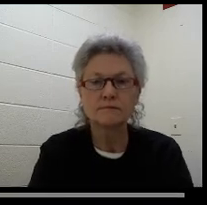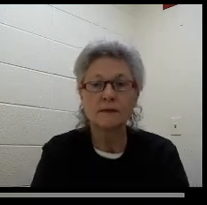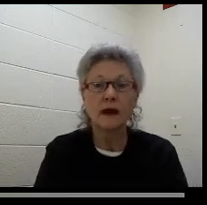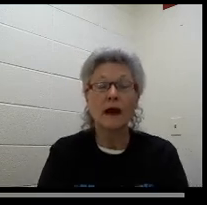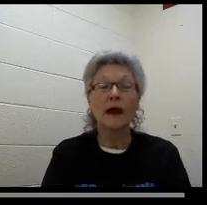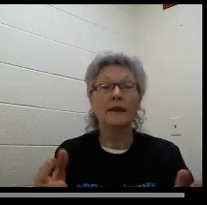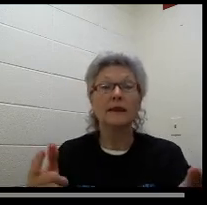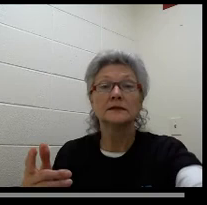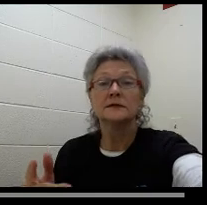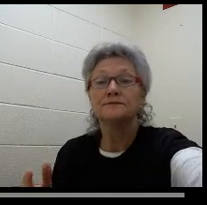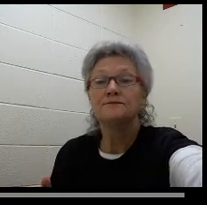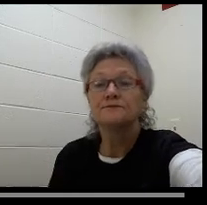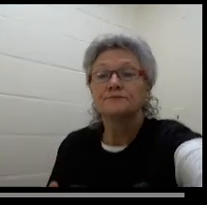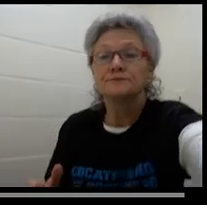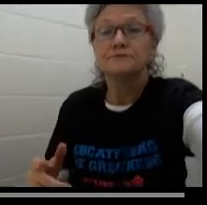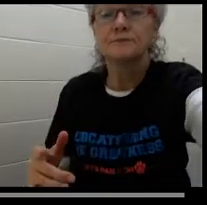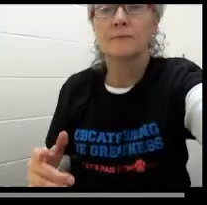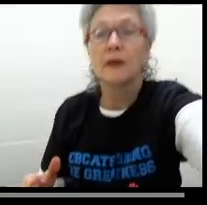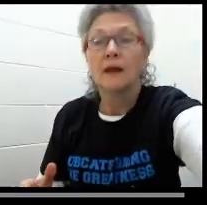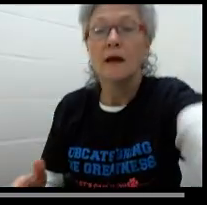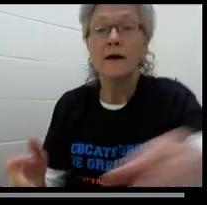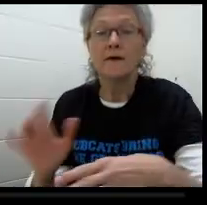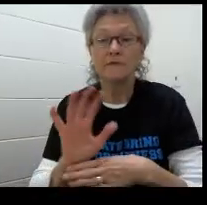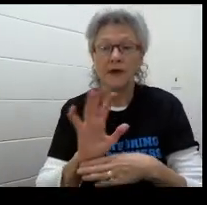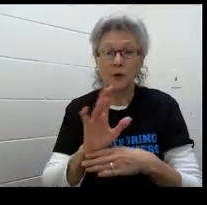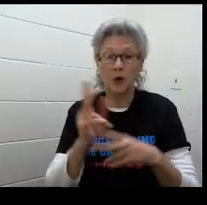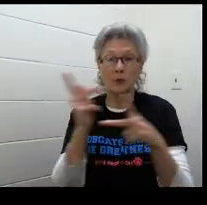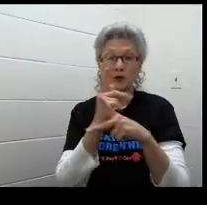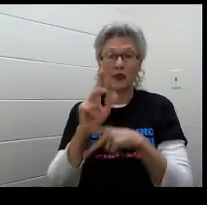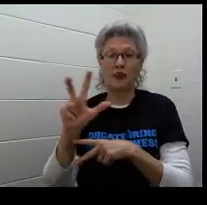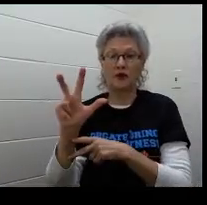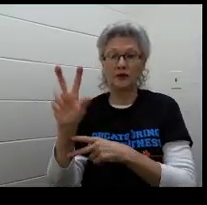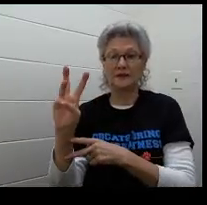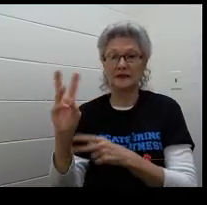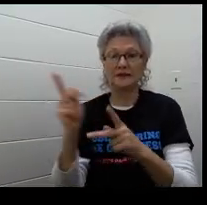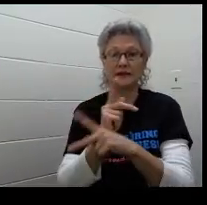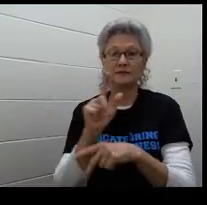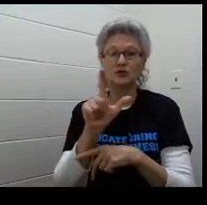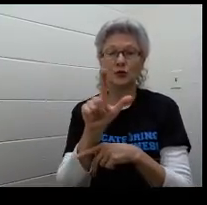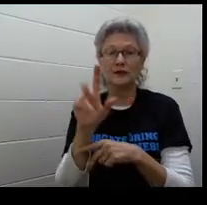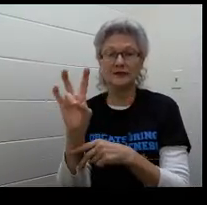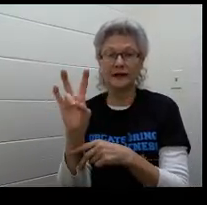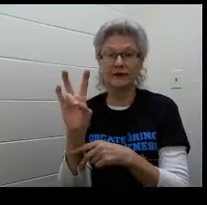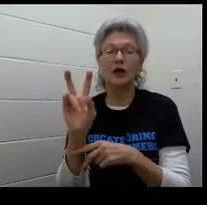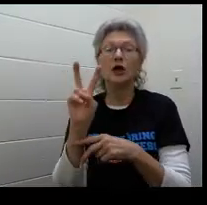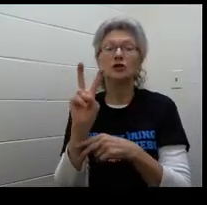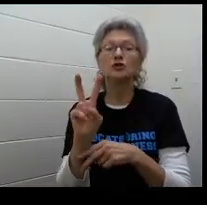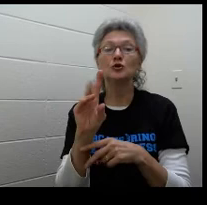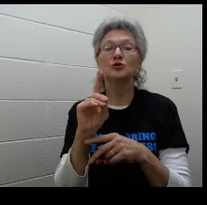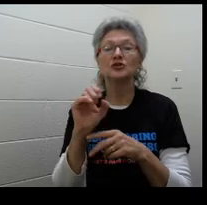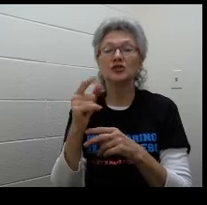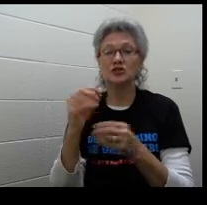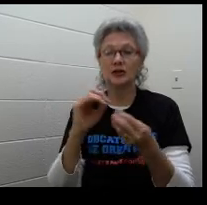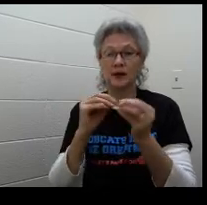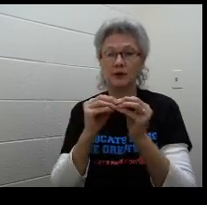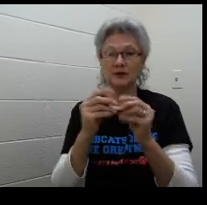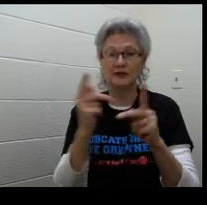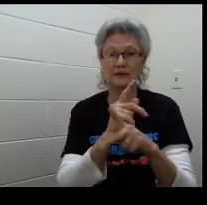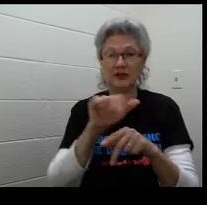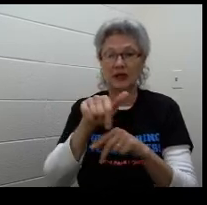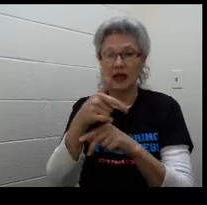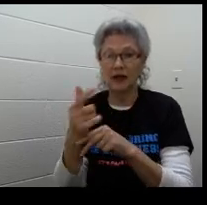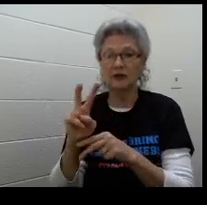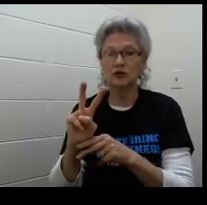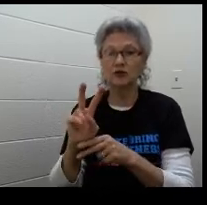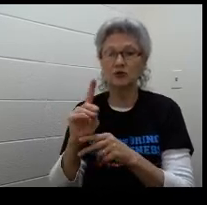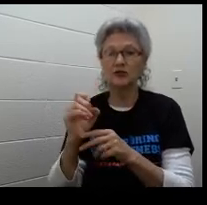In this video, we're going to multiply 36 times 27. So we're multiplying a two-digit number times another two-digit number. And the way